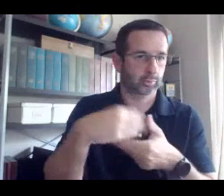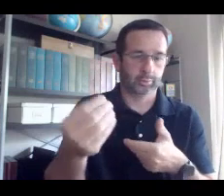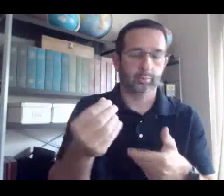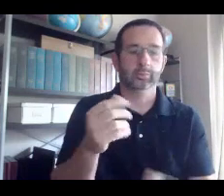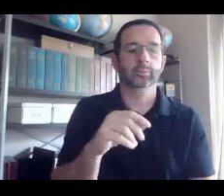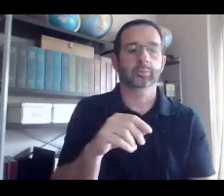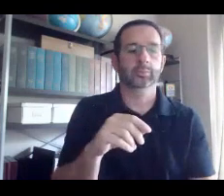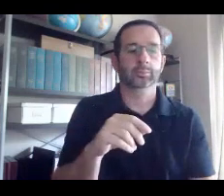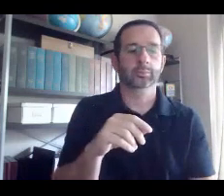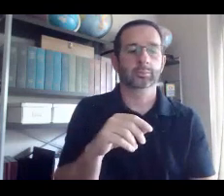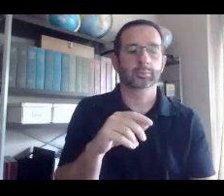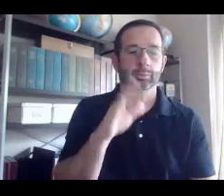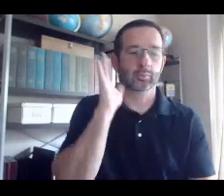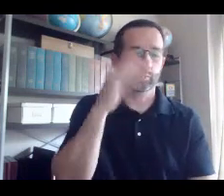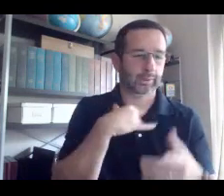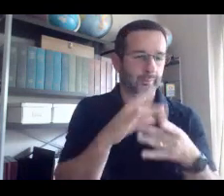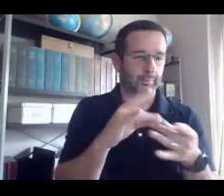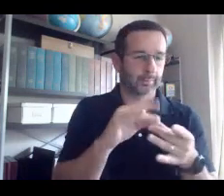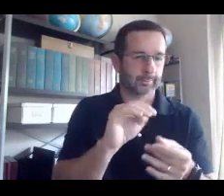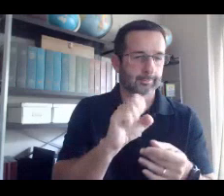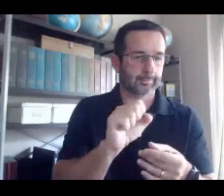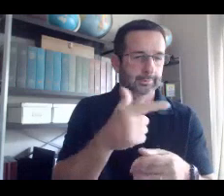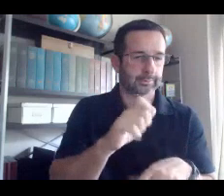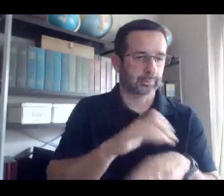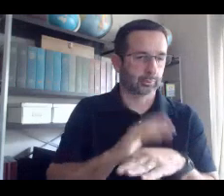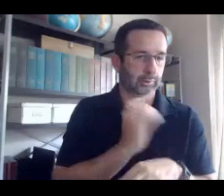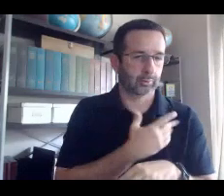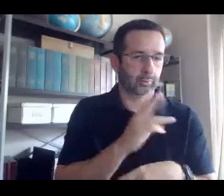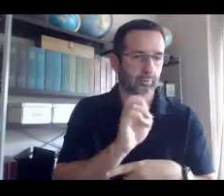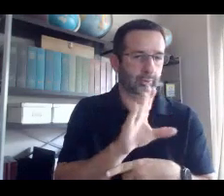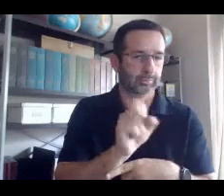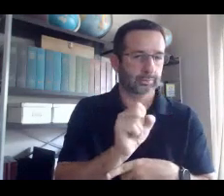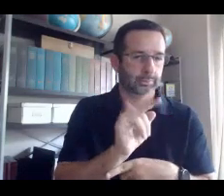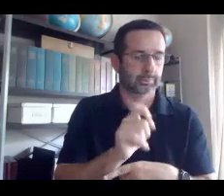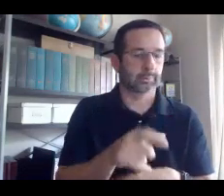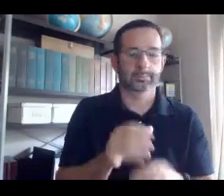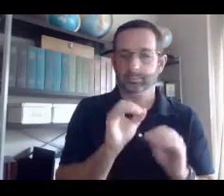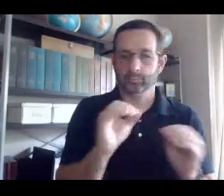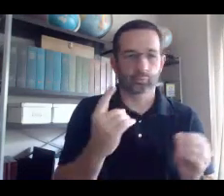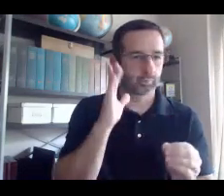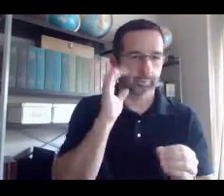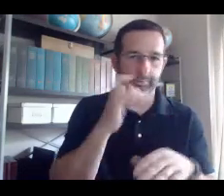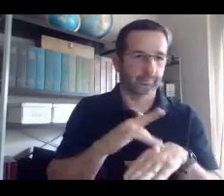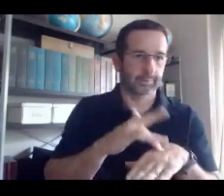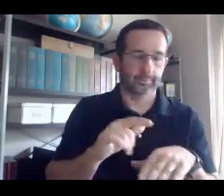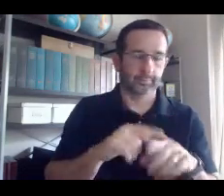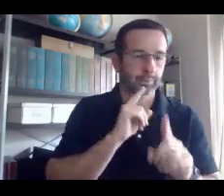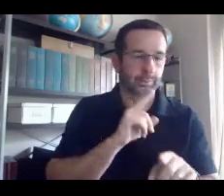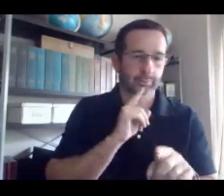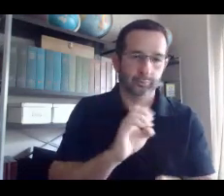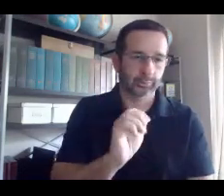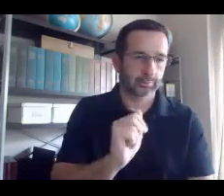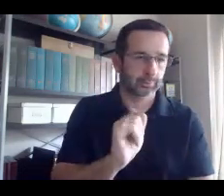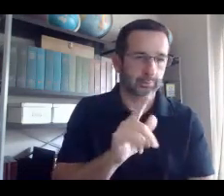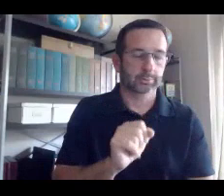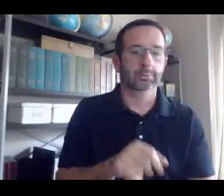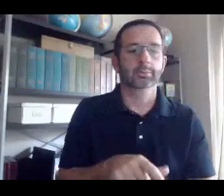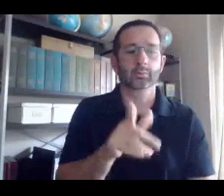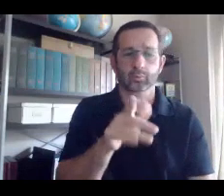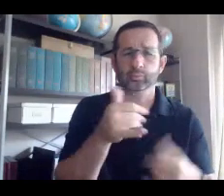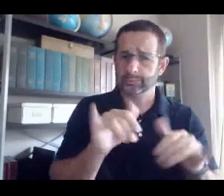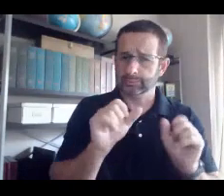shutdown, no payments will go out. And we will have a message located on our website that no one will